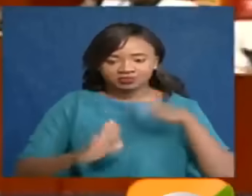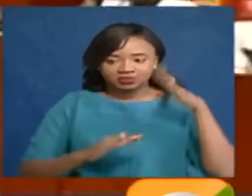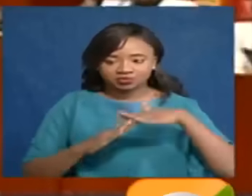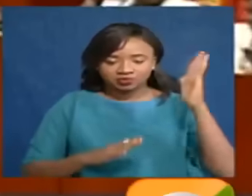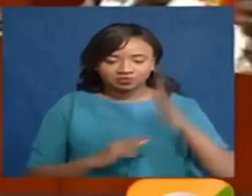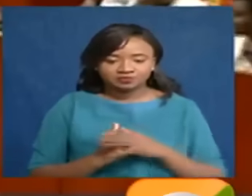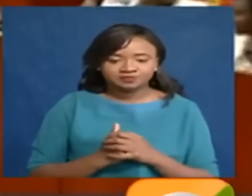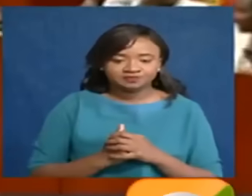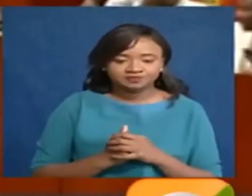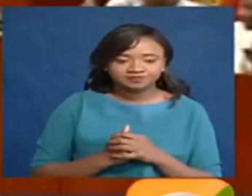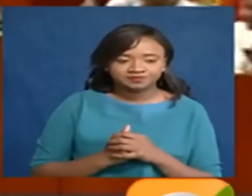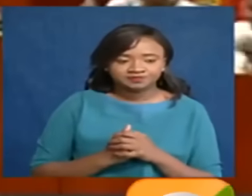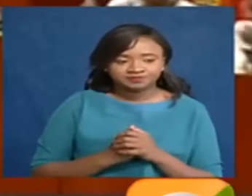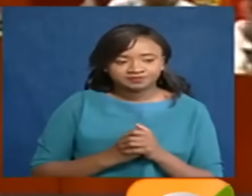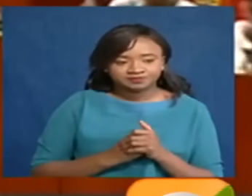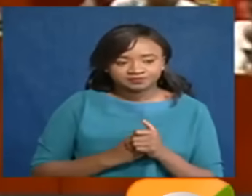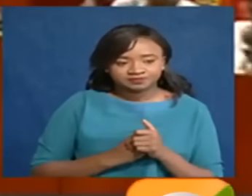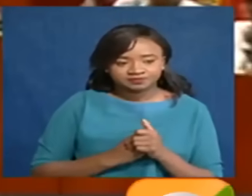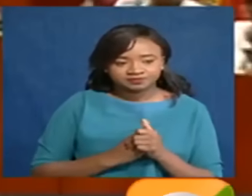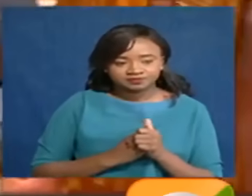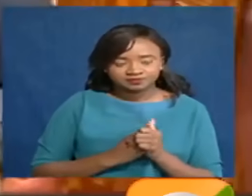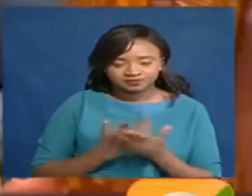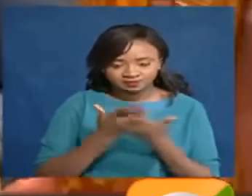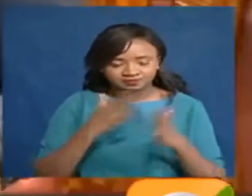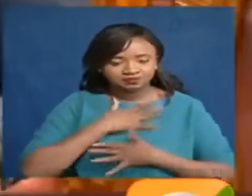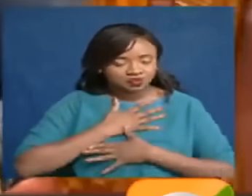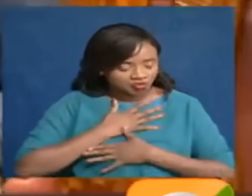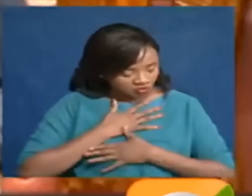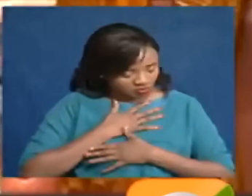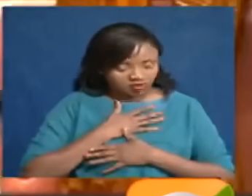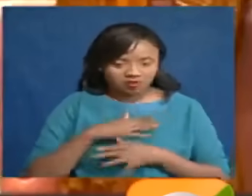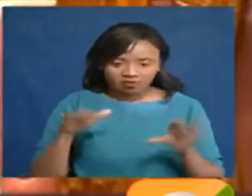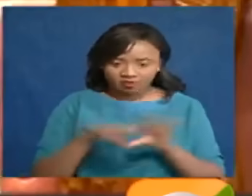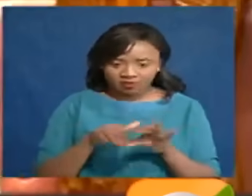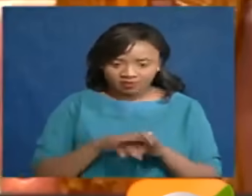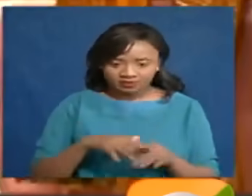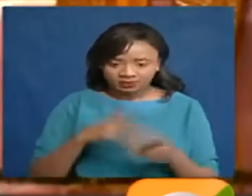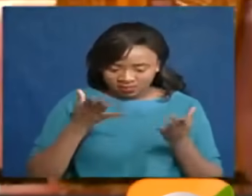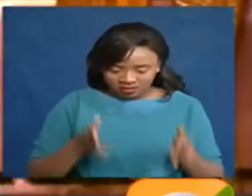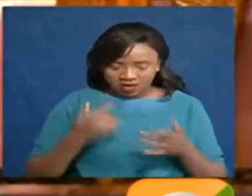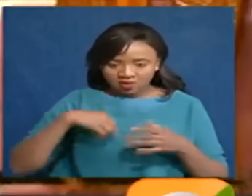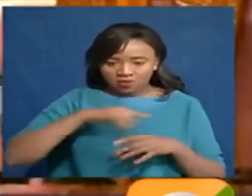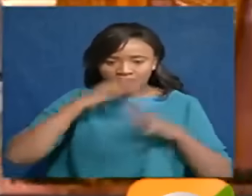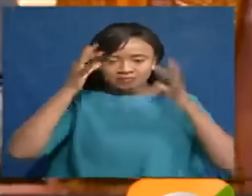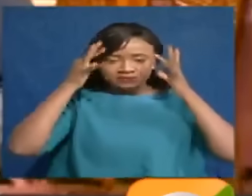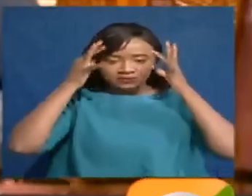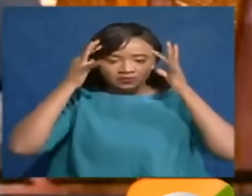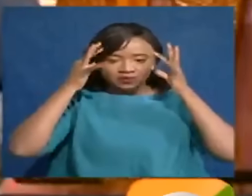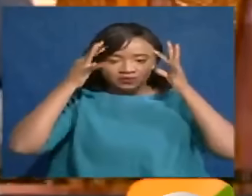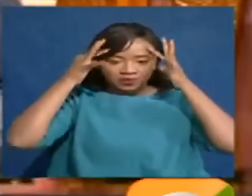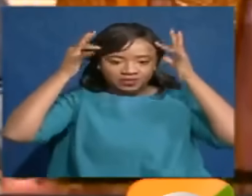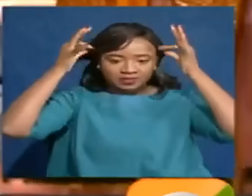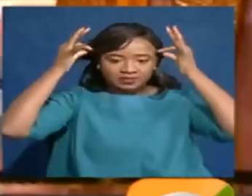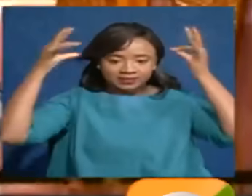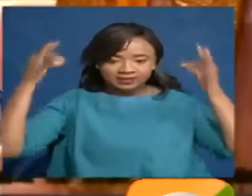Honourable members, the work of taking our nation forward is our